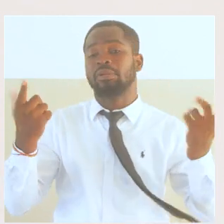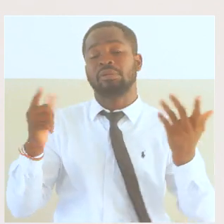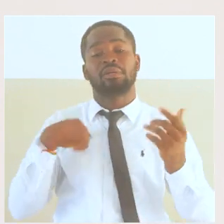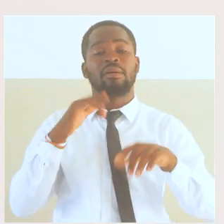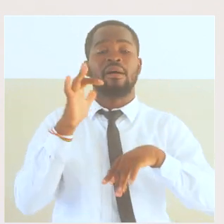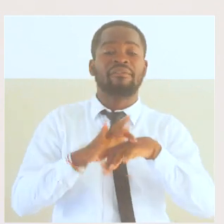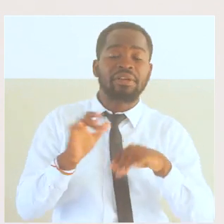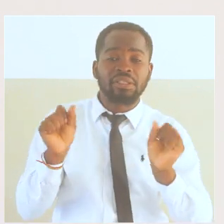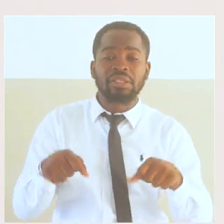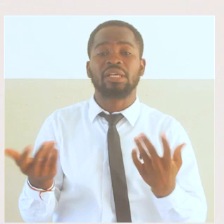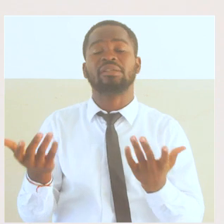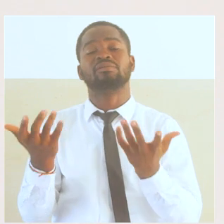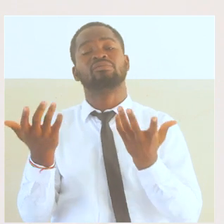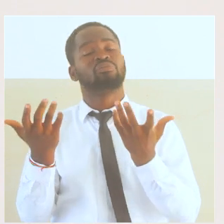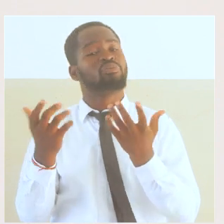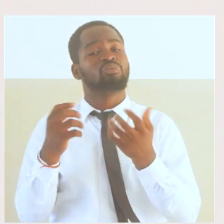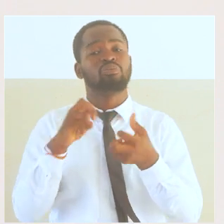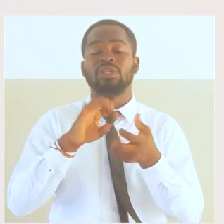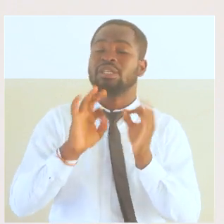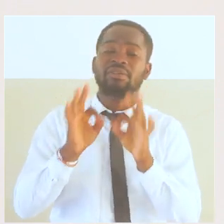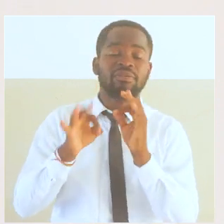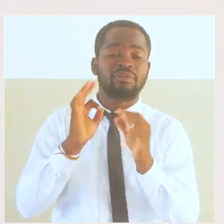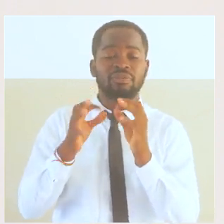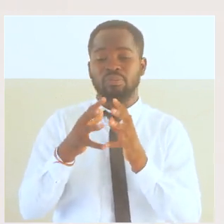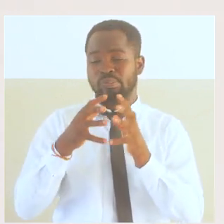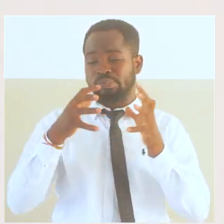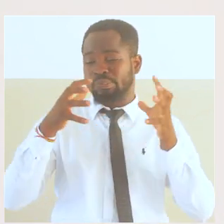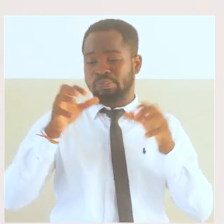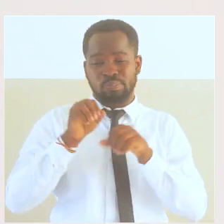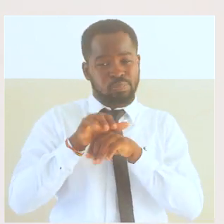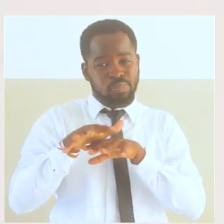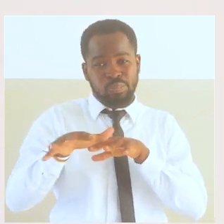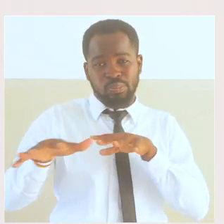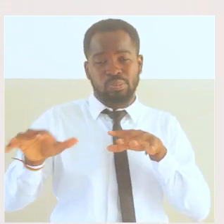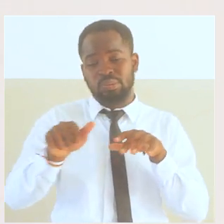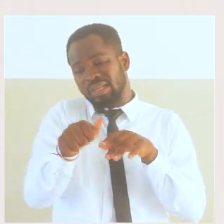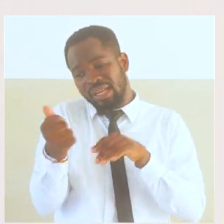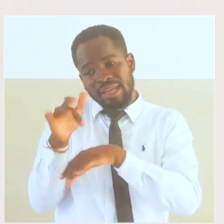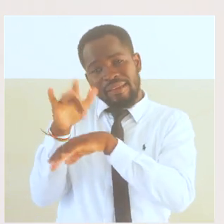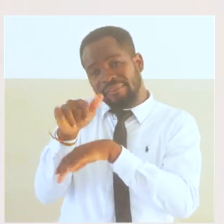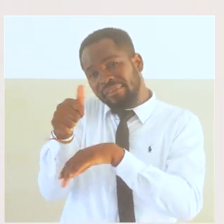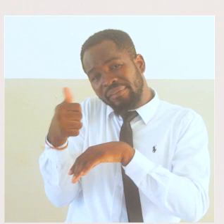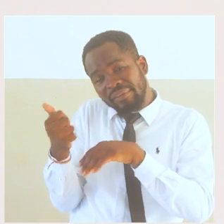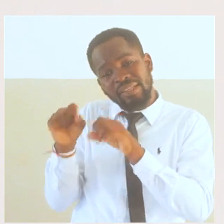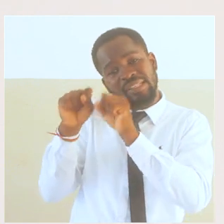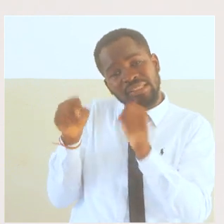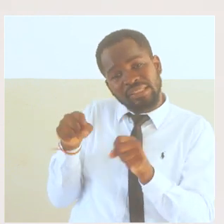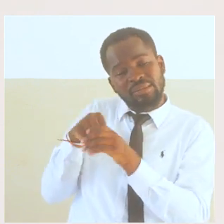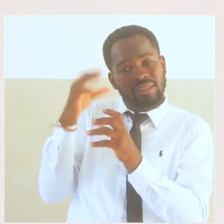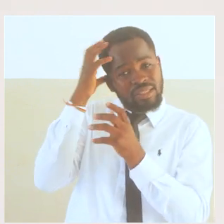the abdomen to another place, or sometimes from the head to another place. It can overdrain. We are draining fluid, it